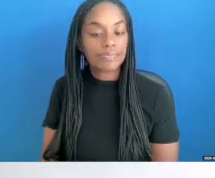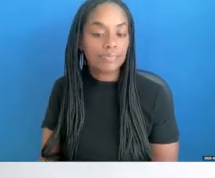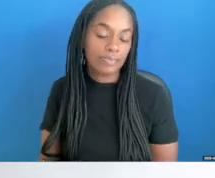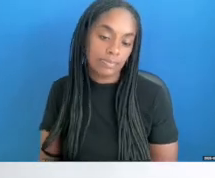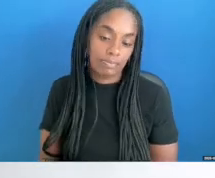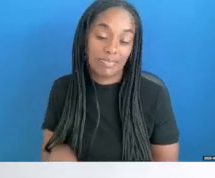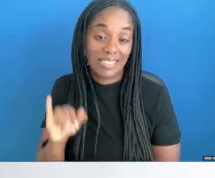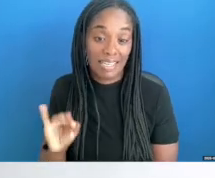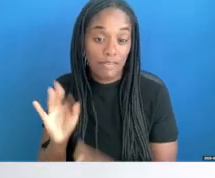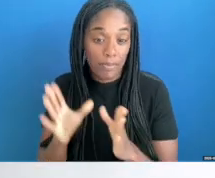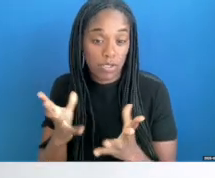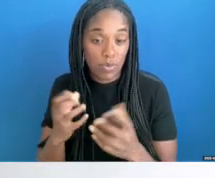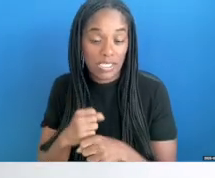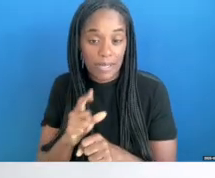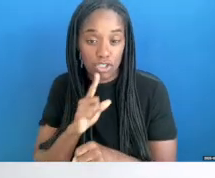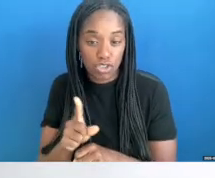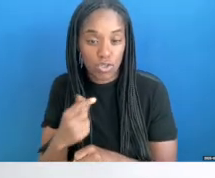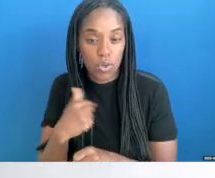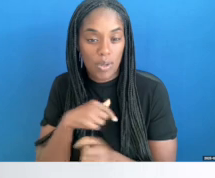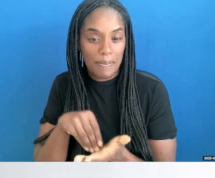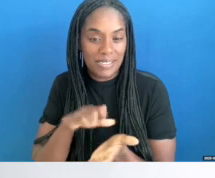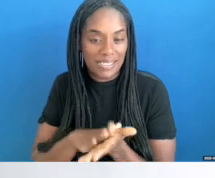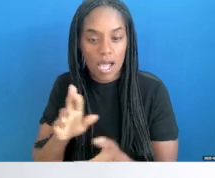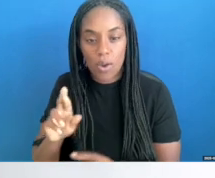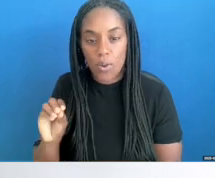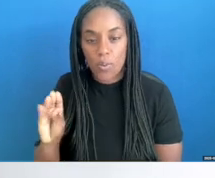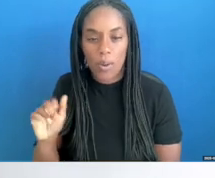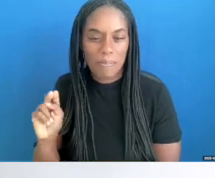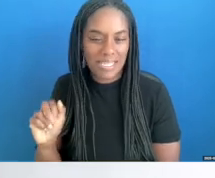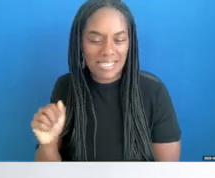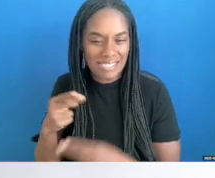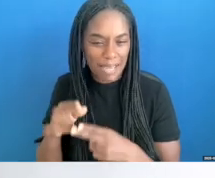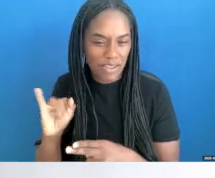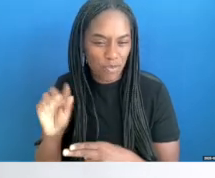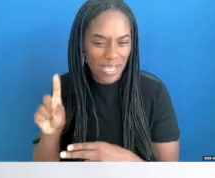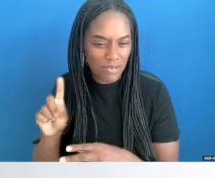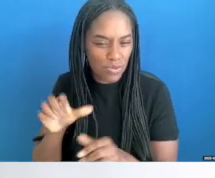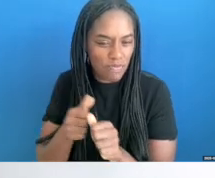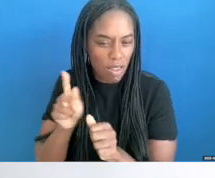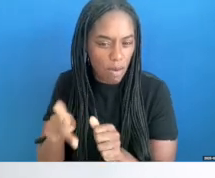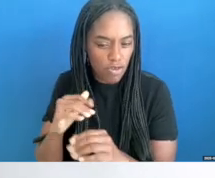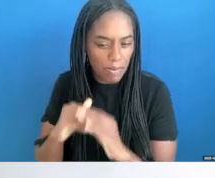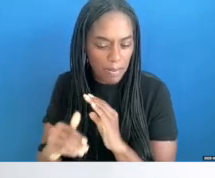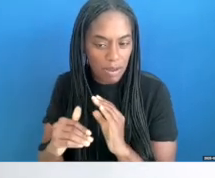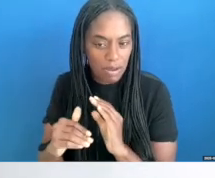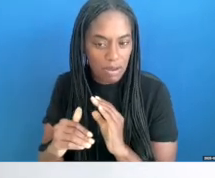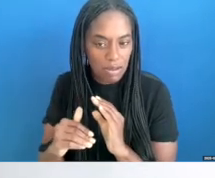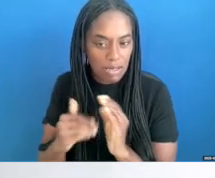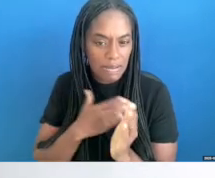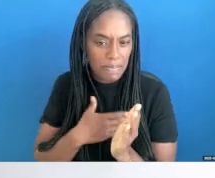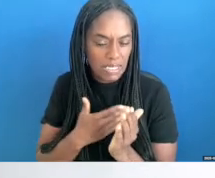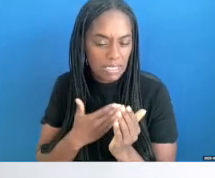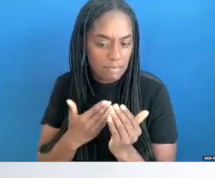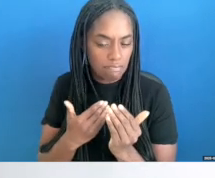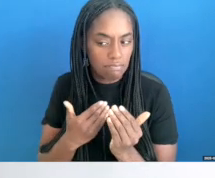If someone wants to make sure we jot down Rabina's name in case we need to follow up via email, please do so on the school best or on the school incentives